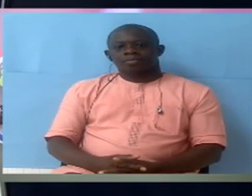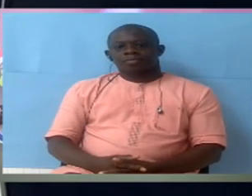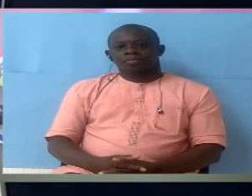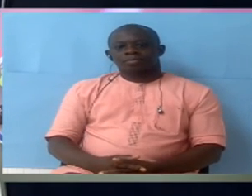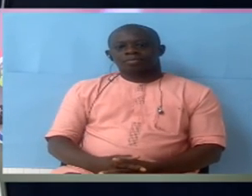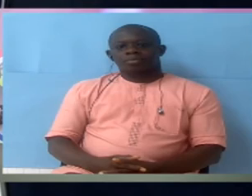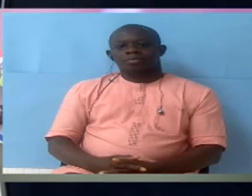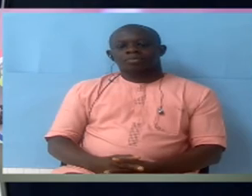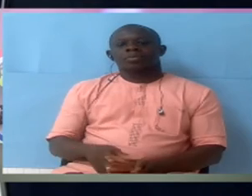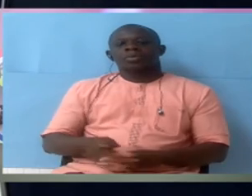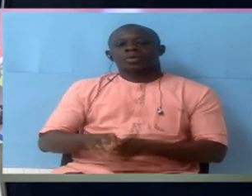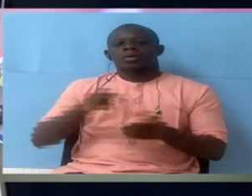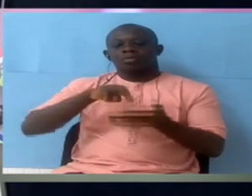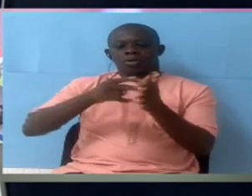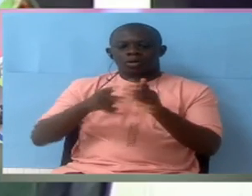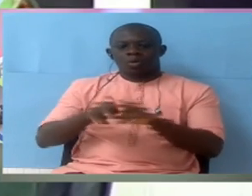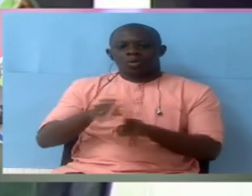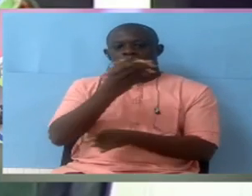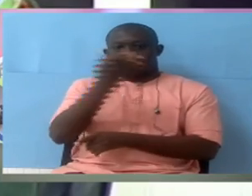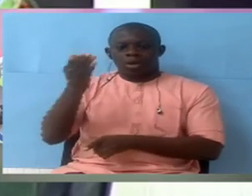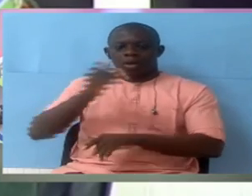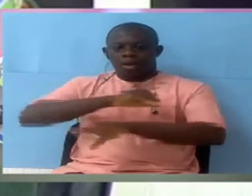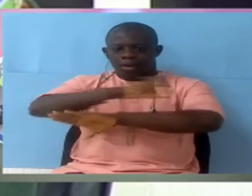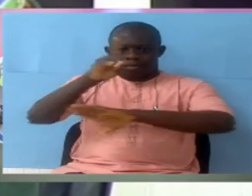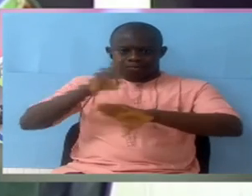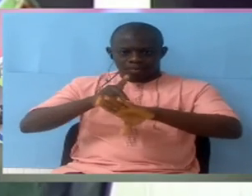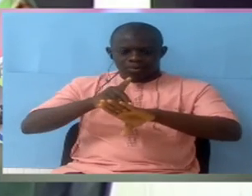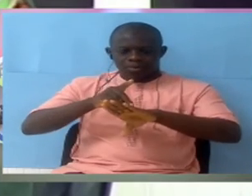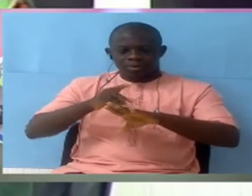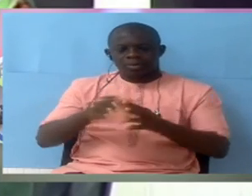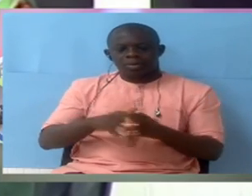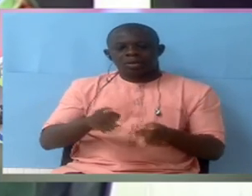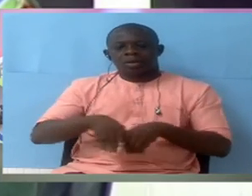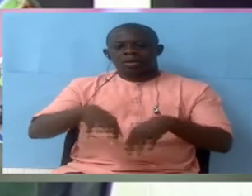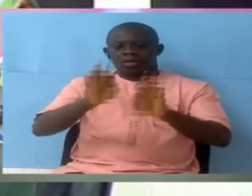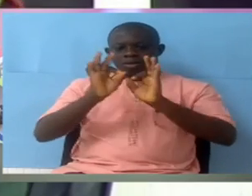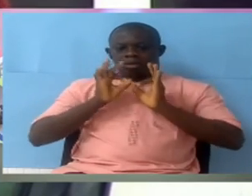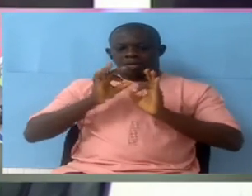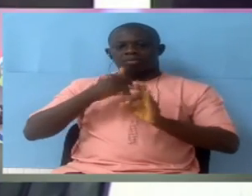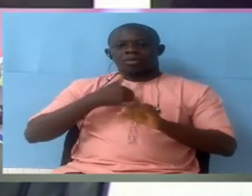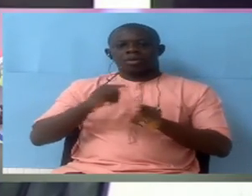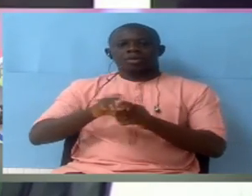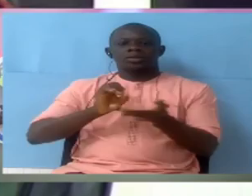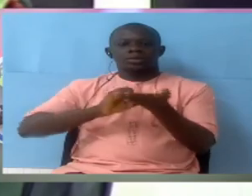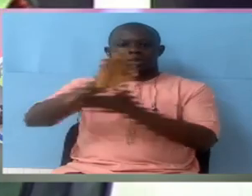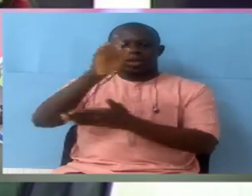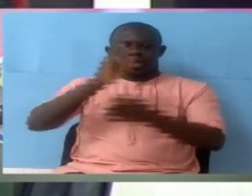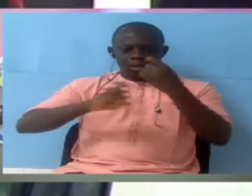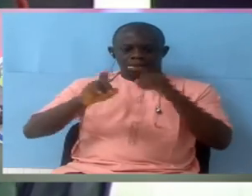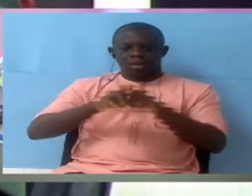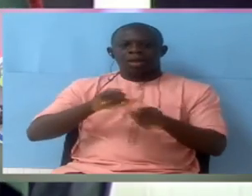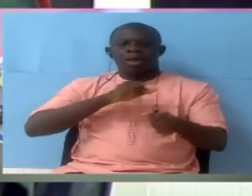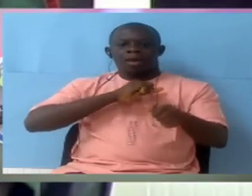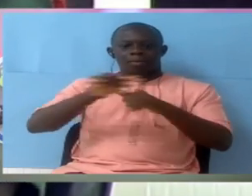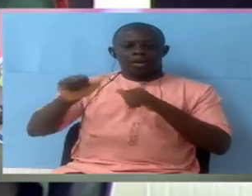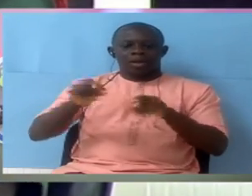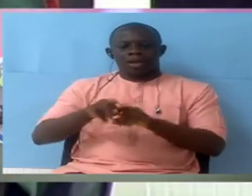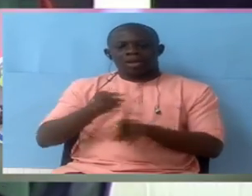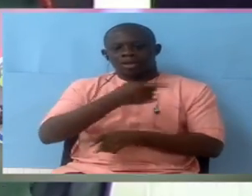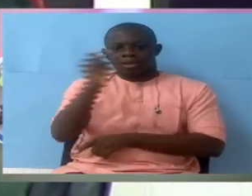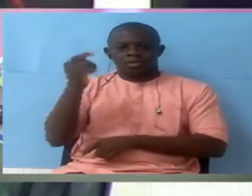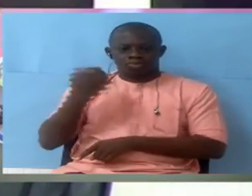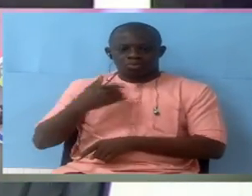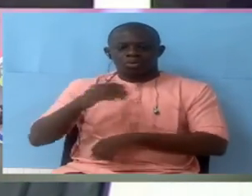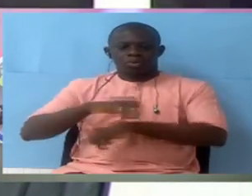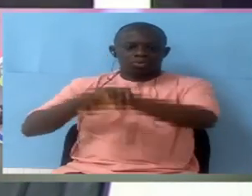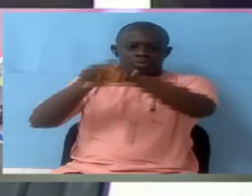So that is where they took me. He gave another instruction, let them take me down. Chile jo hewa benen digal ne